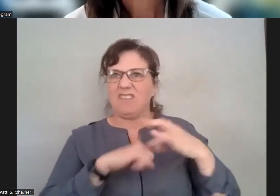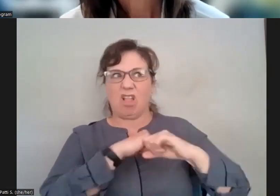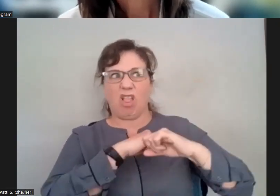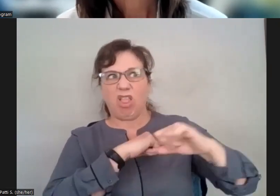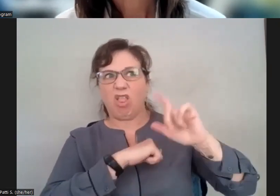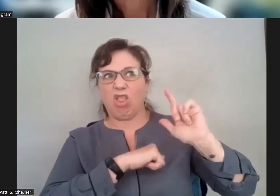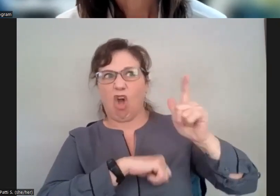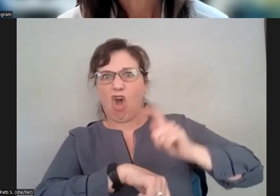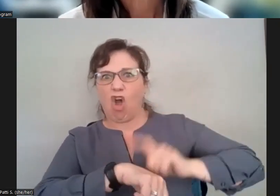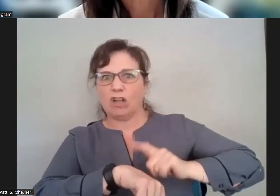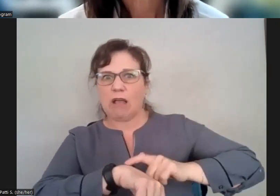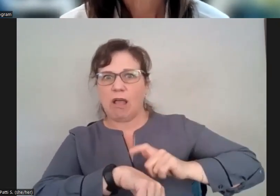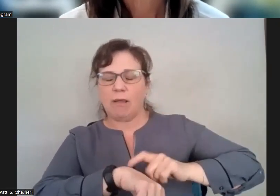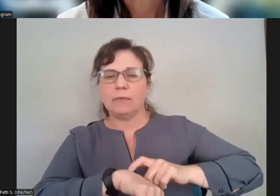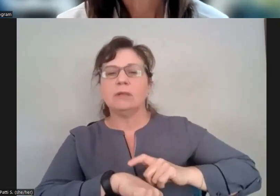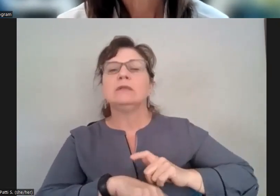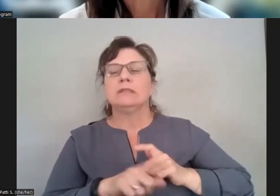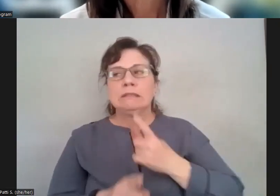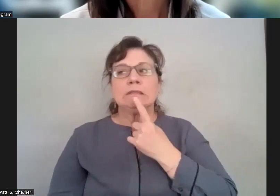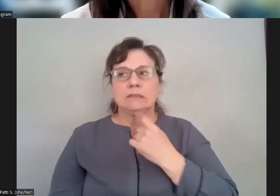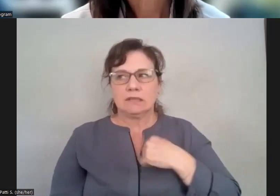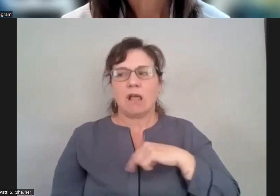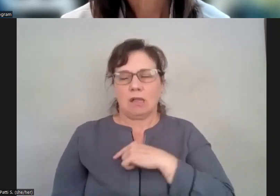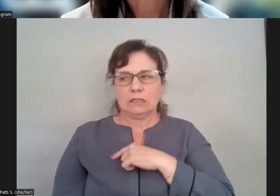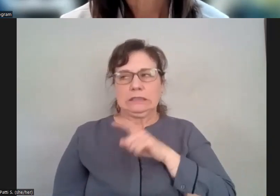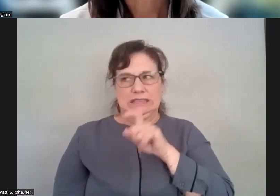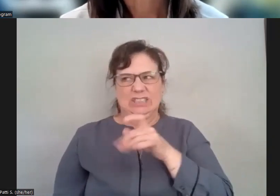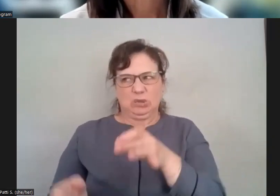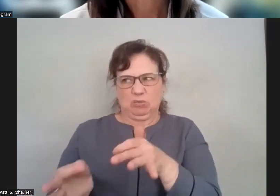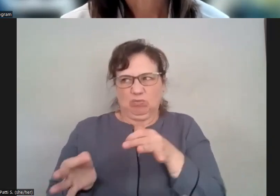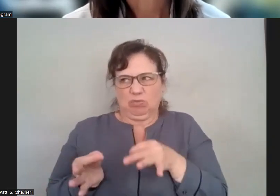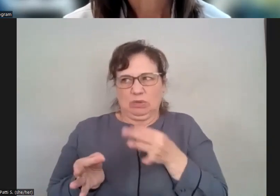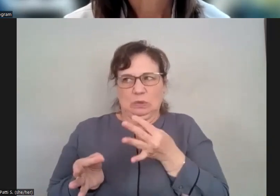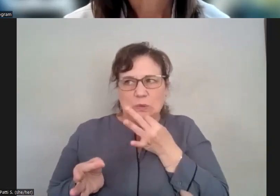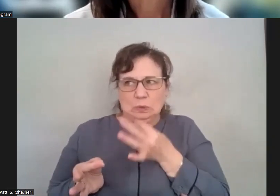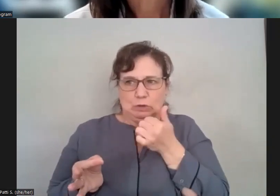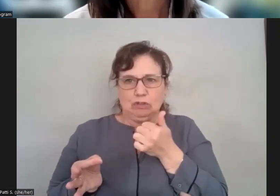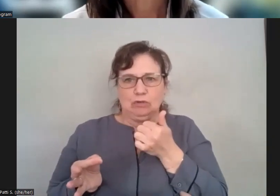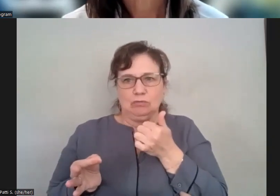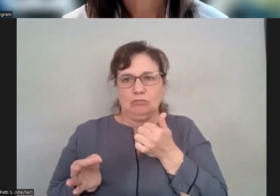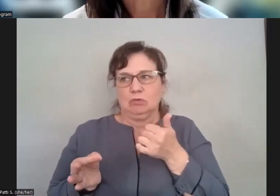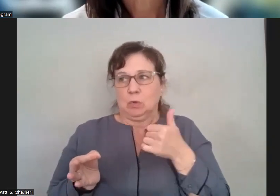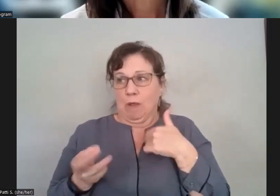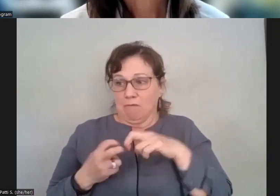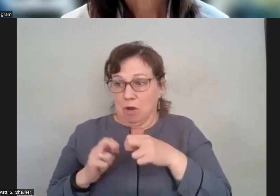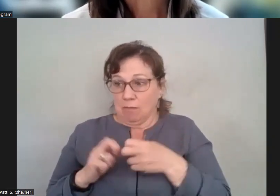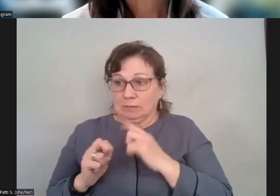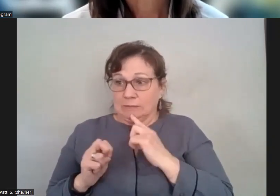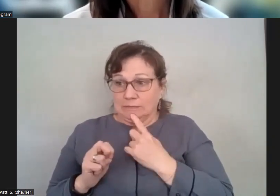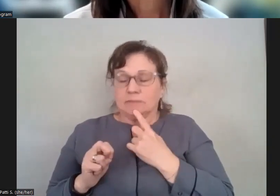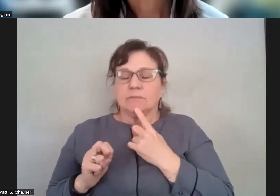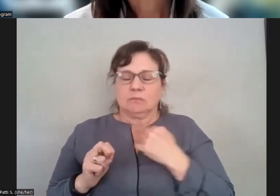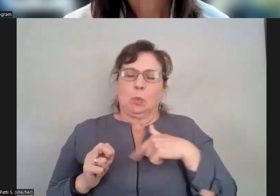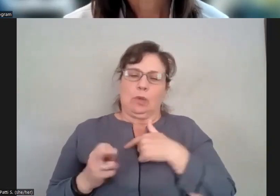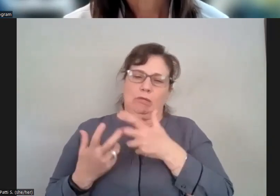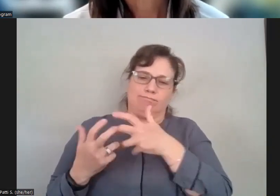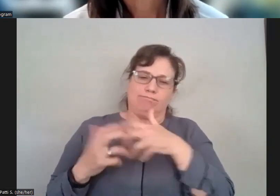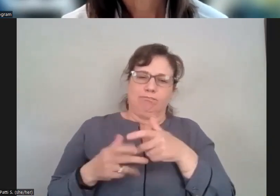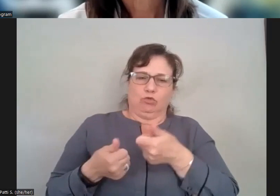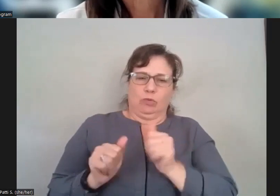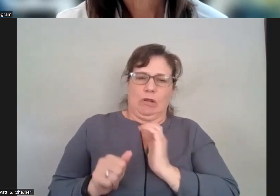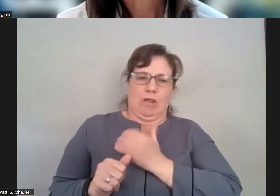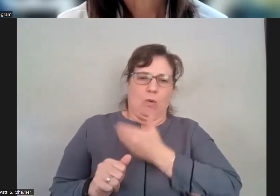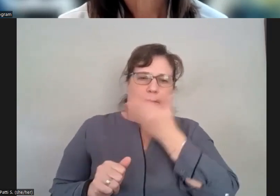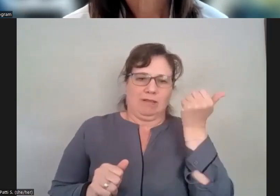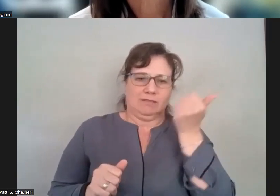wait, just let us know that you would like to get in sooner if you're having some problems, and we'll do our very best to